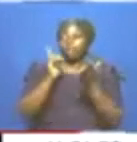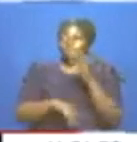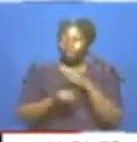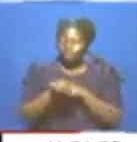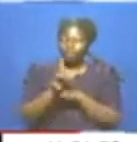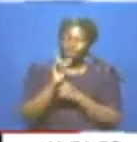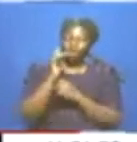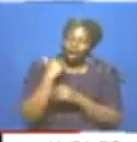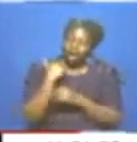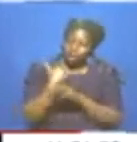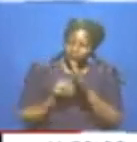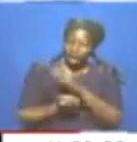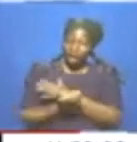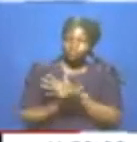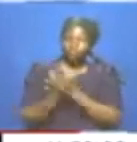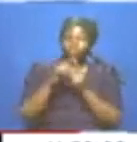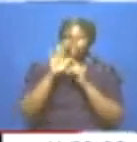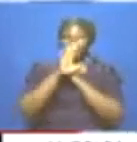for the country.